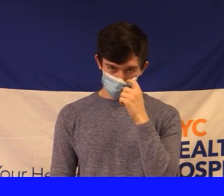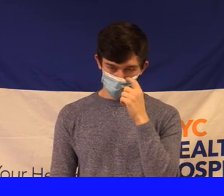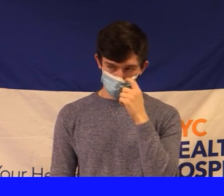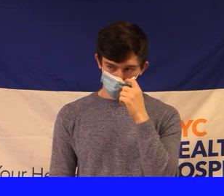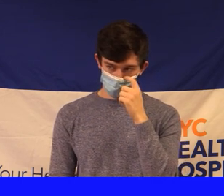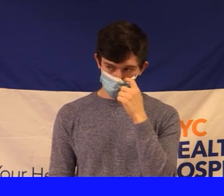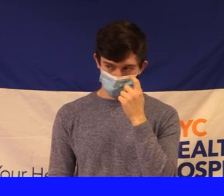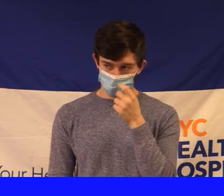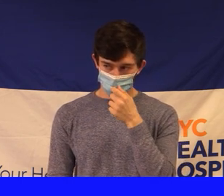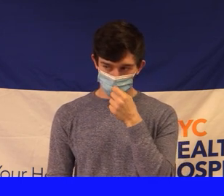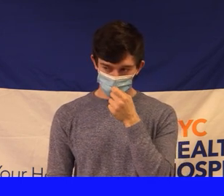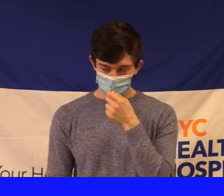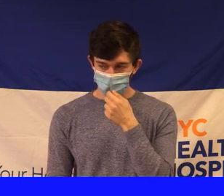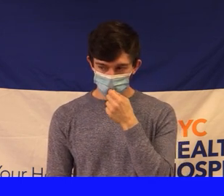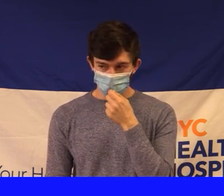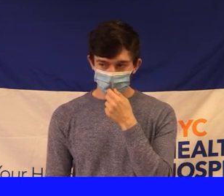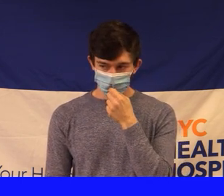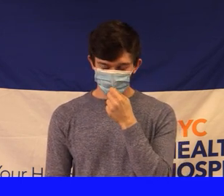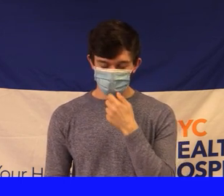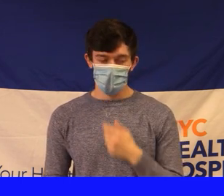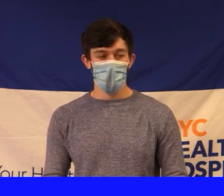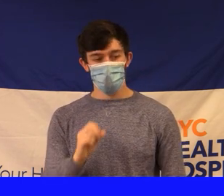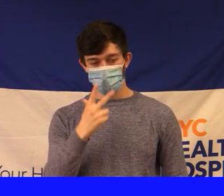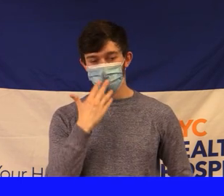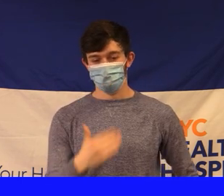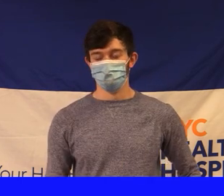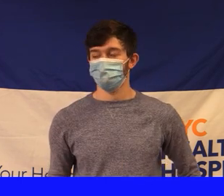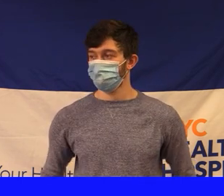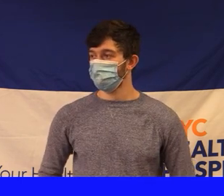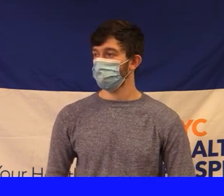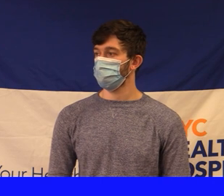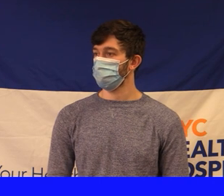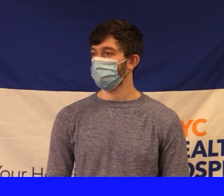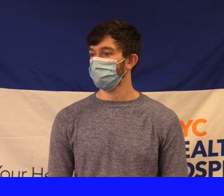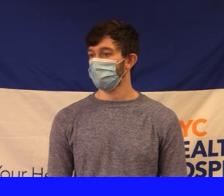Thank you. But it is available today. Yes. Okay, good.